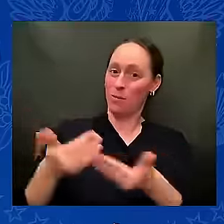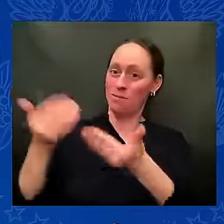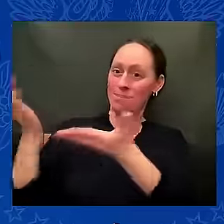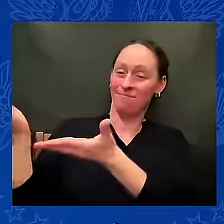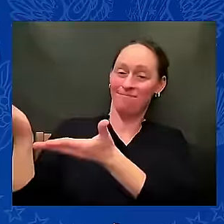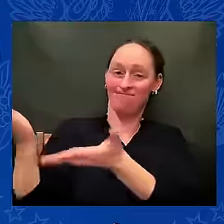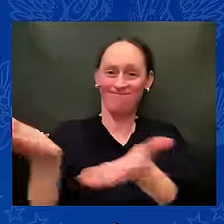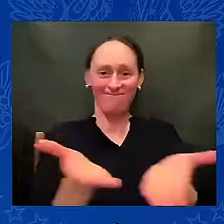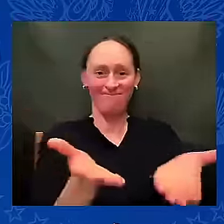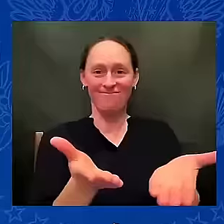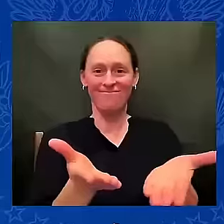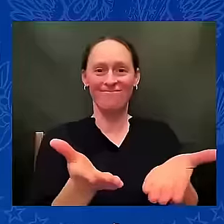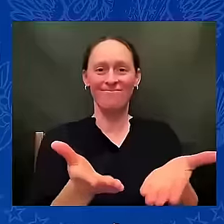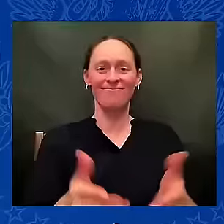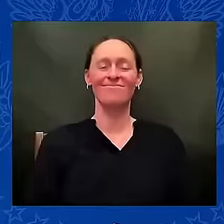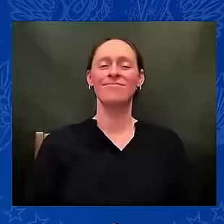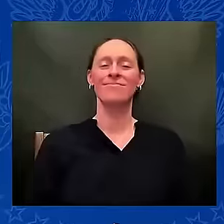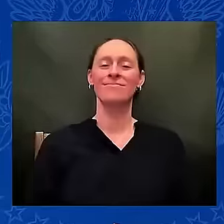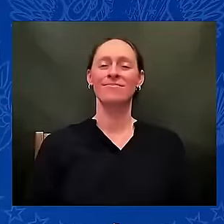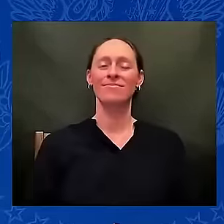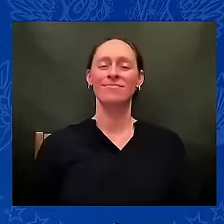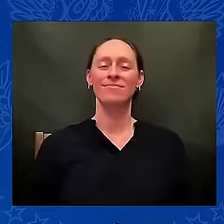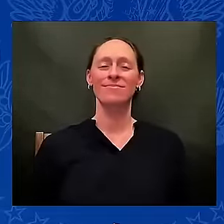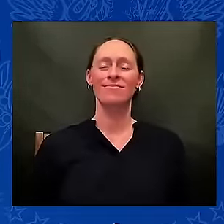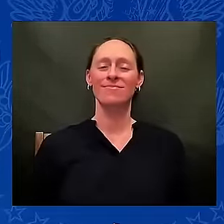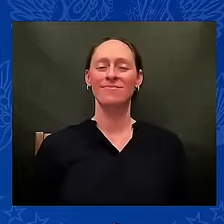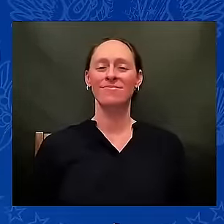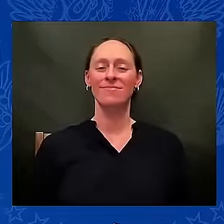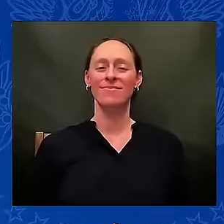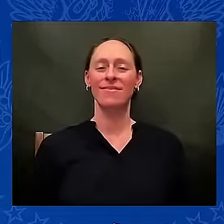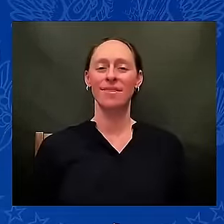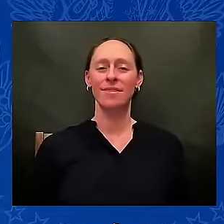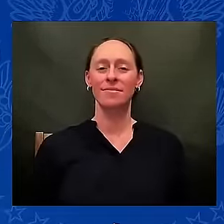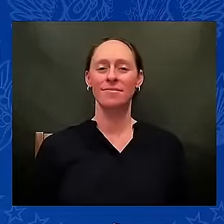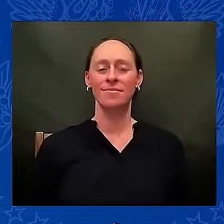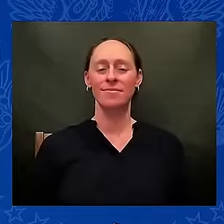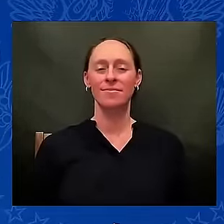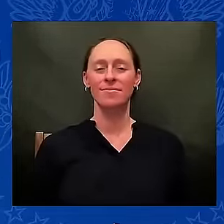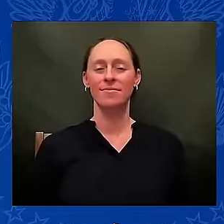Thank you, sir. We love you. I love you. Everything you've done.